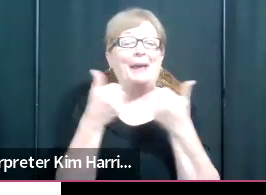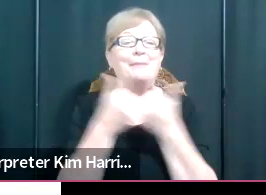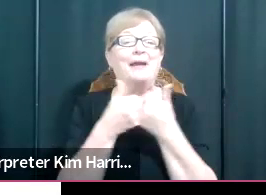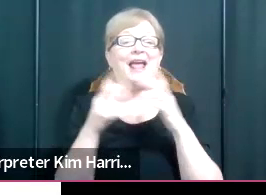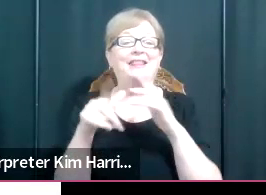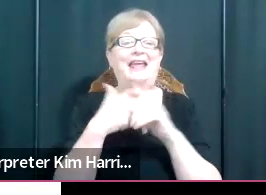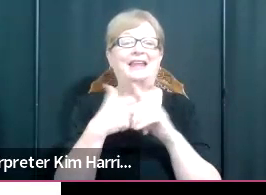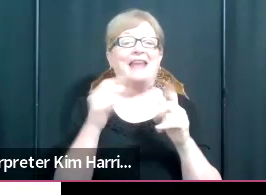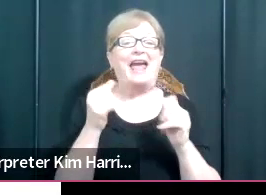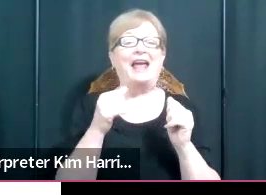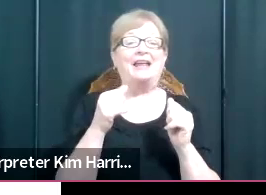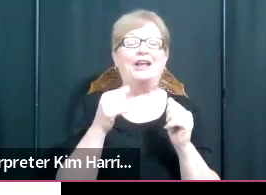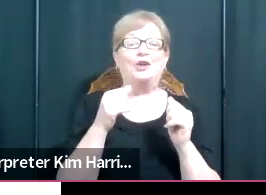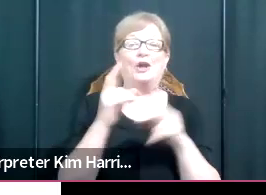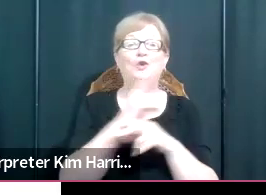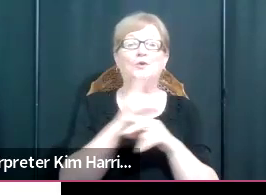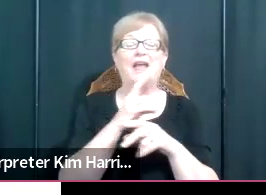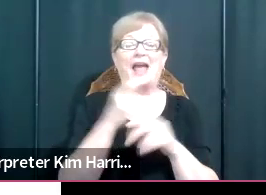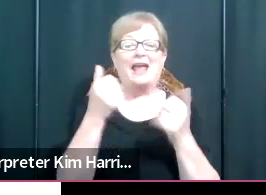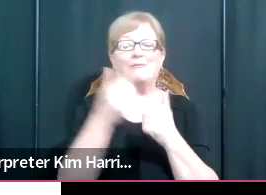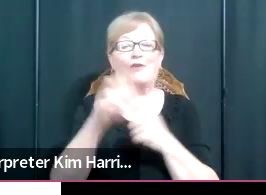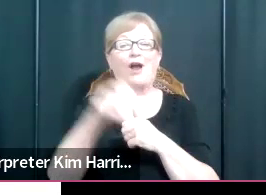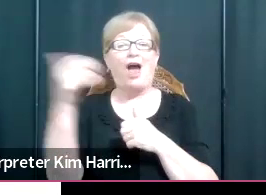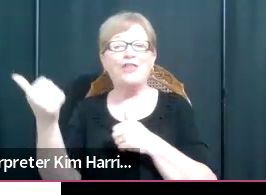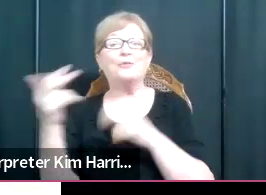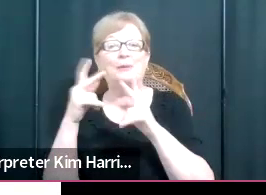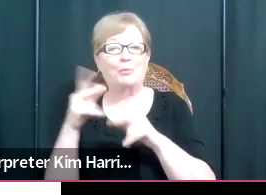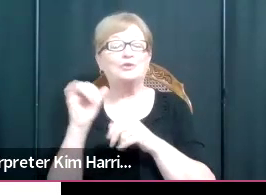will become transferable outside of the game to other situations also.